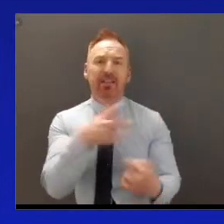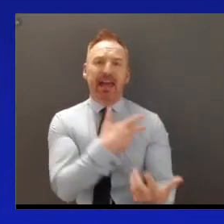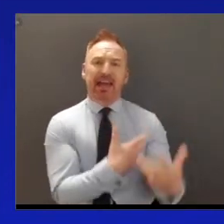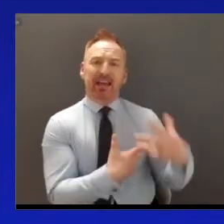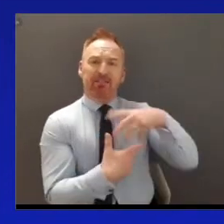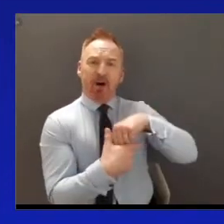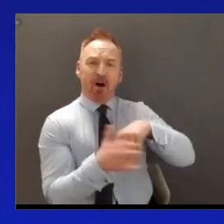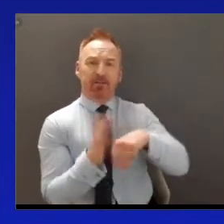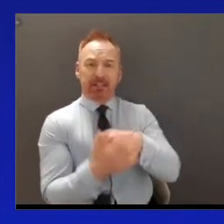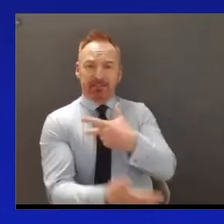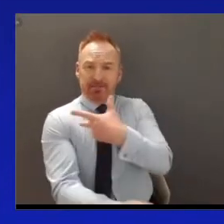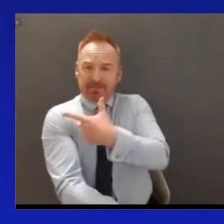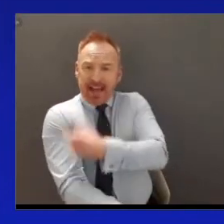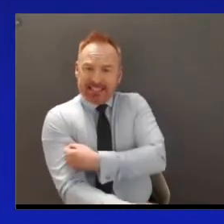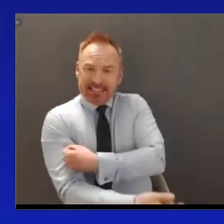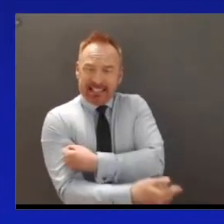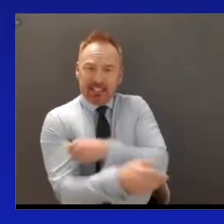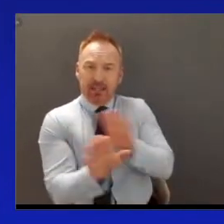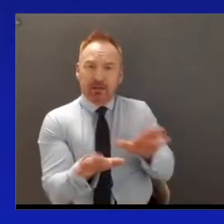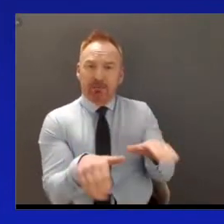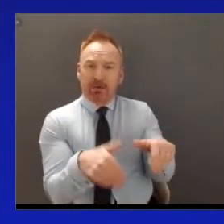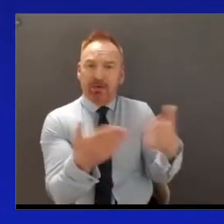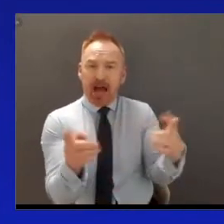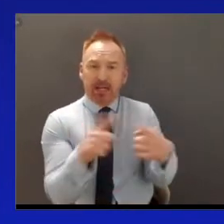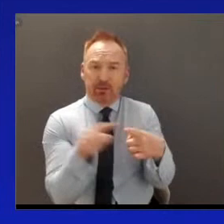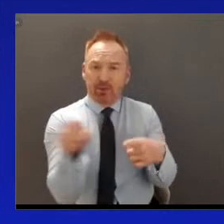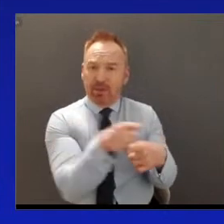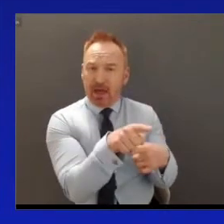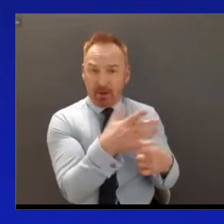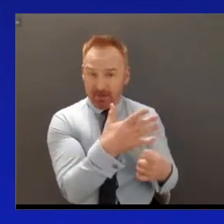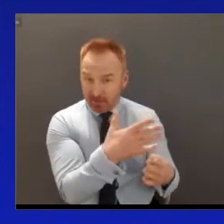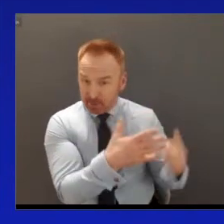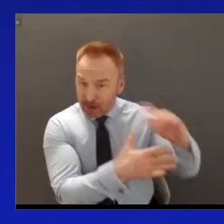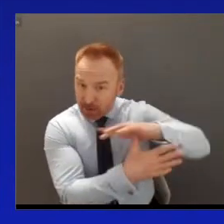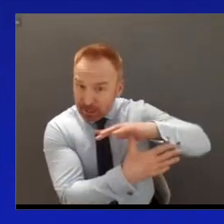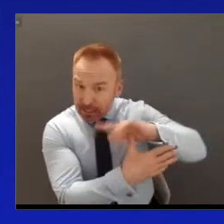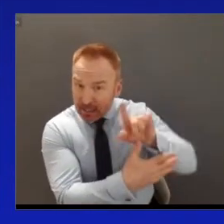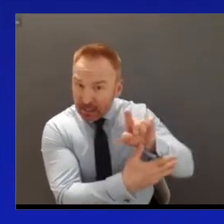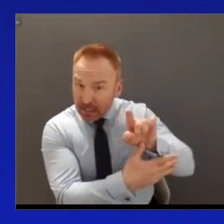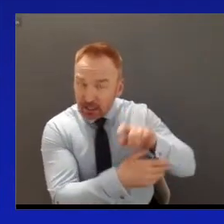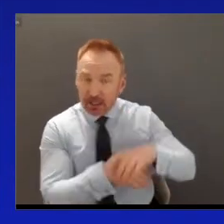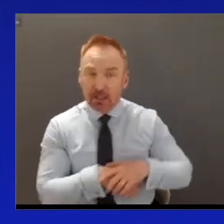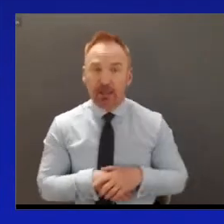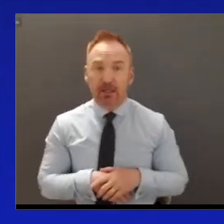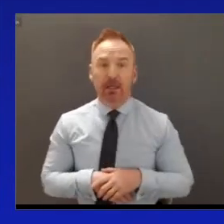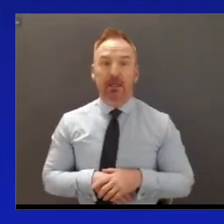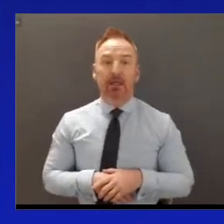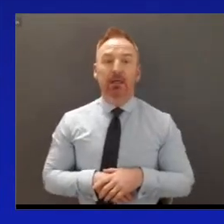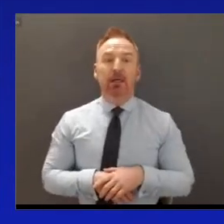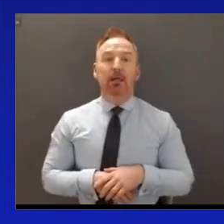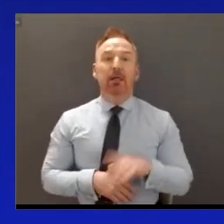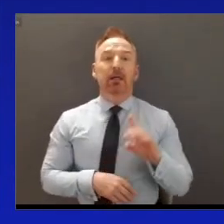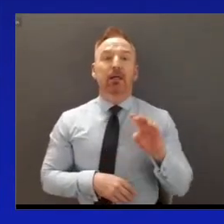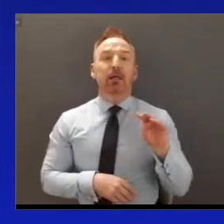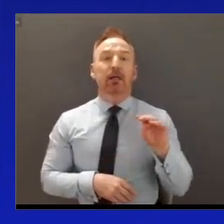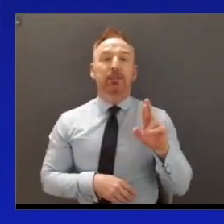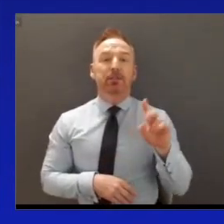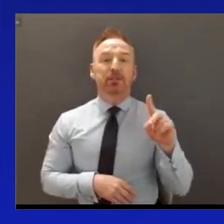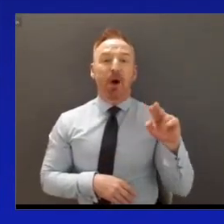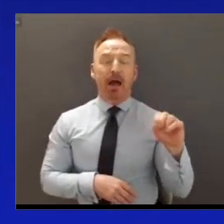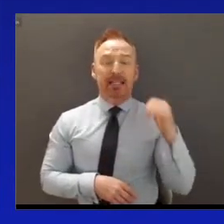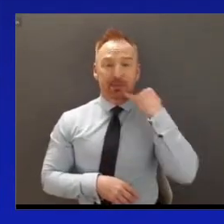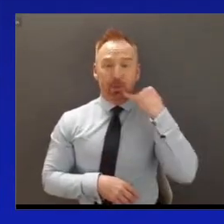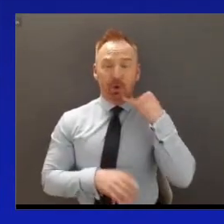rollout? Any priority for them? Unless they fall into one of the groups that have been